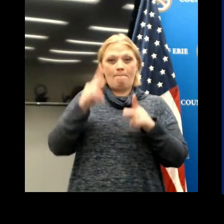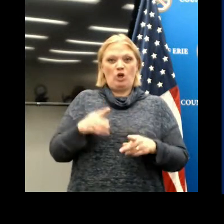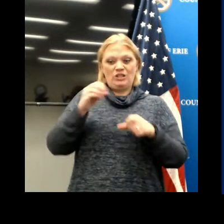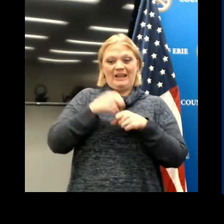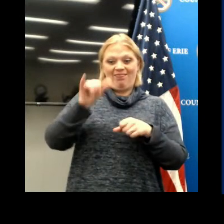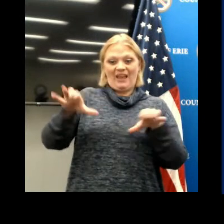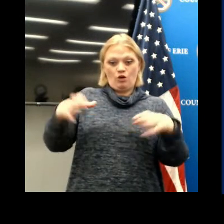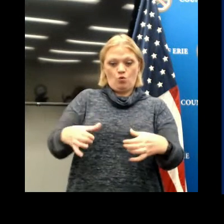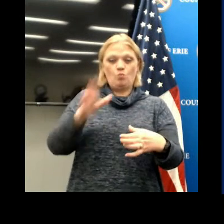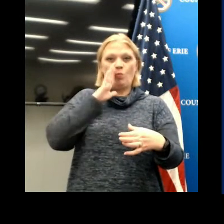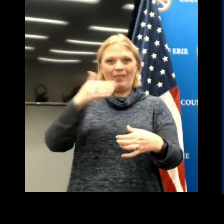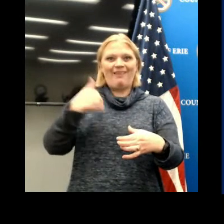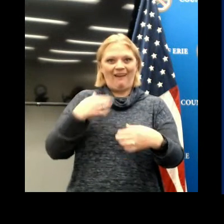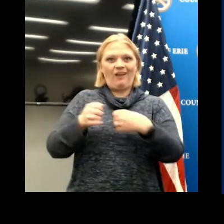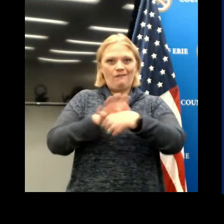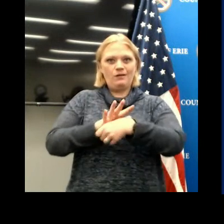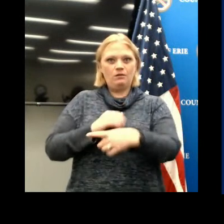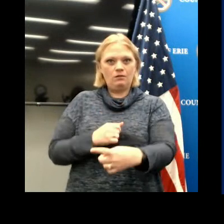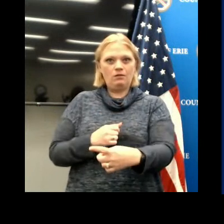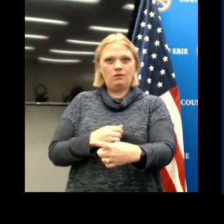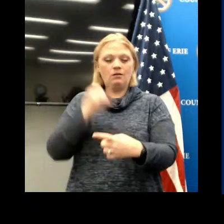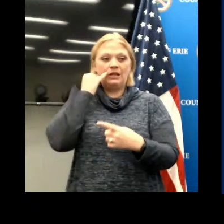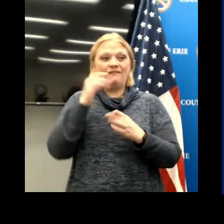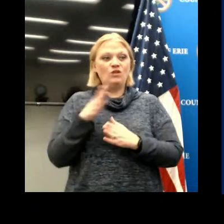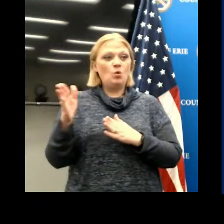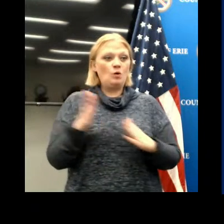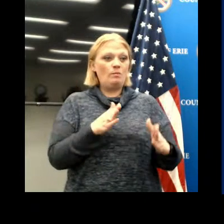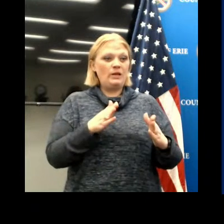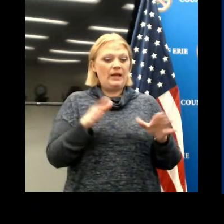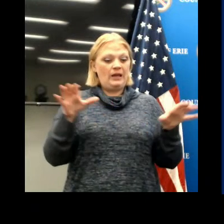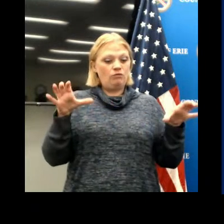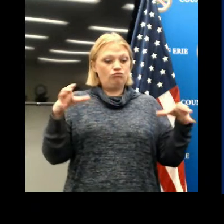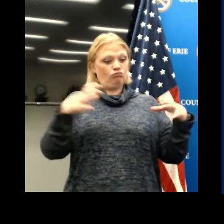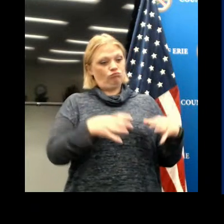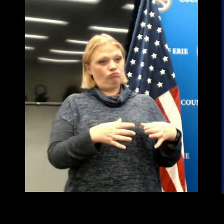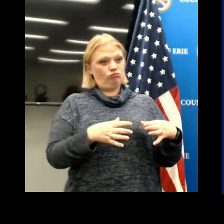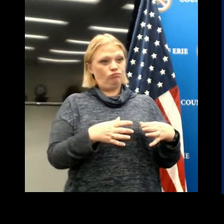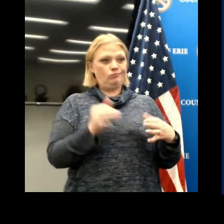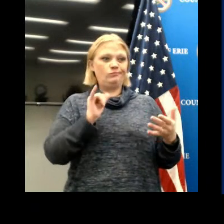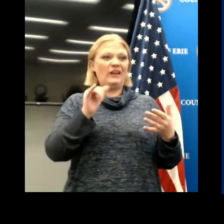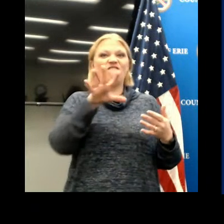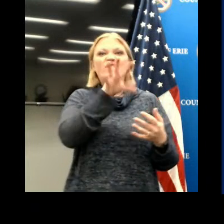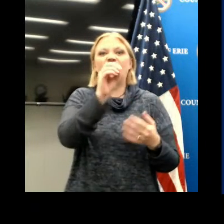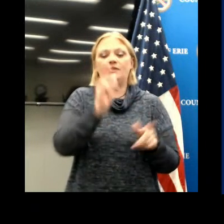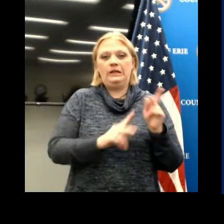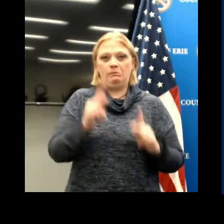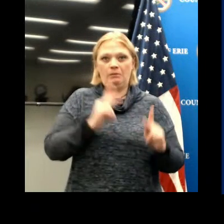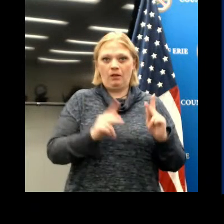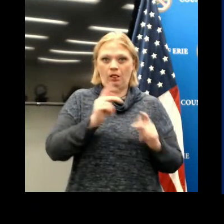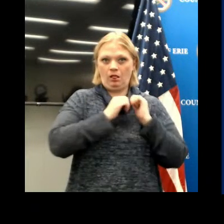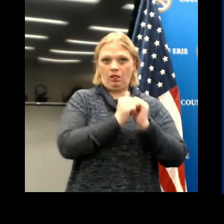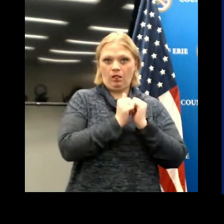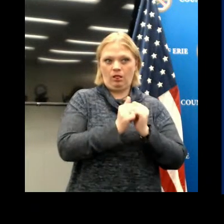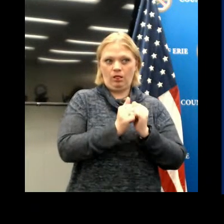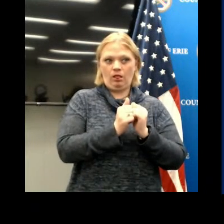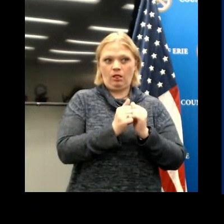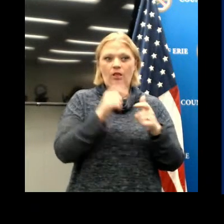have COVID-19. And then if you're planning a gathering with more people, say 50 people in Erie County, there's